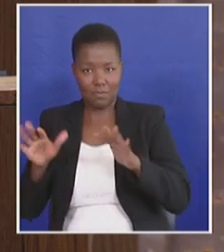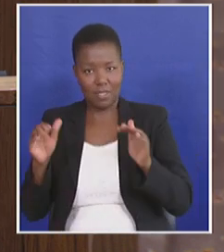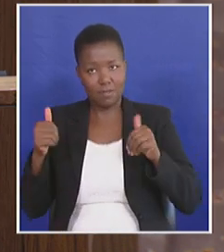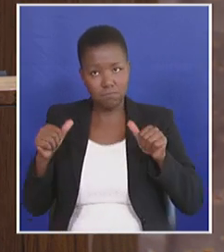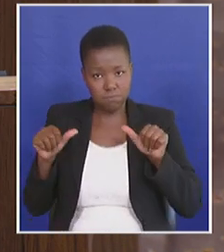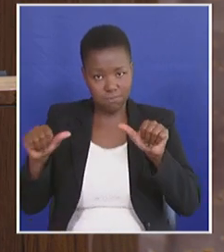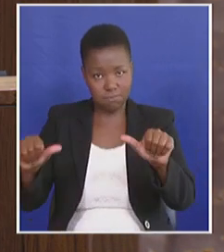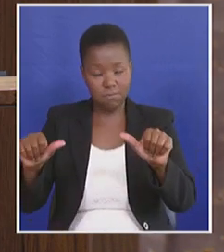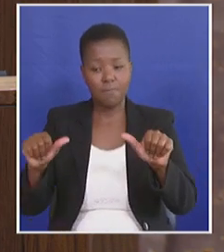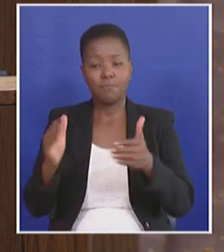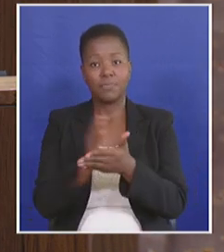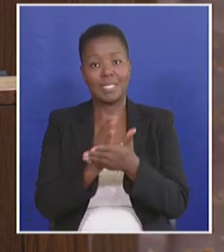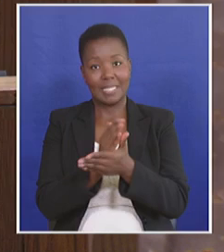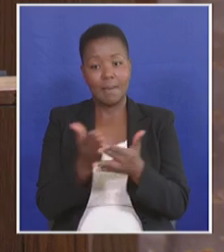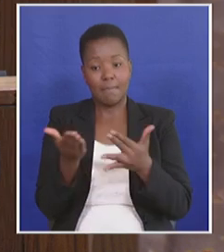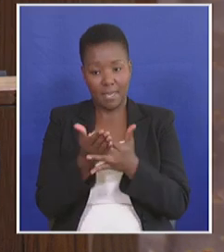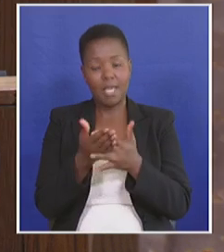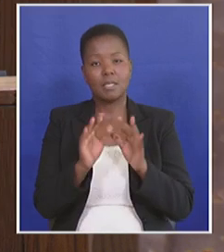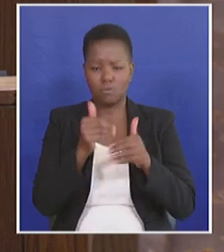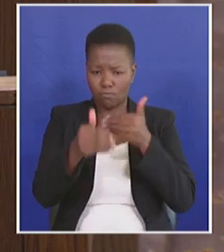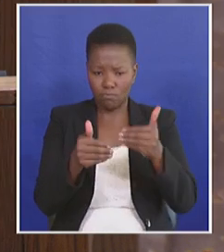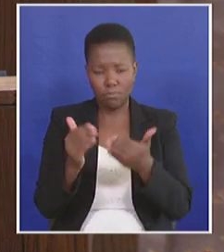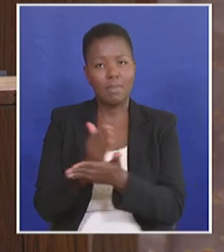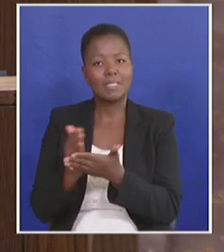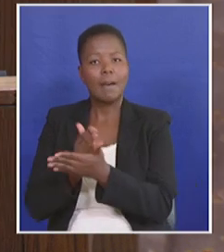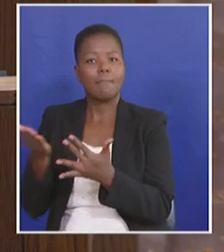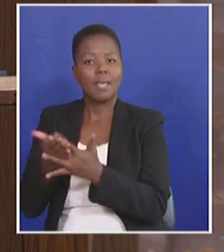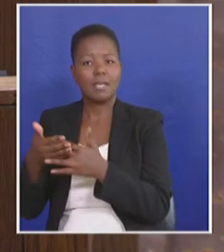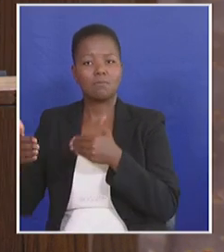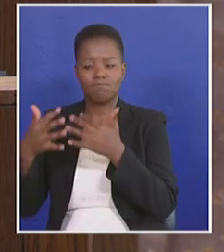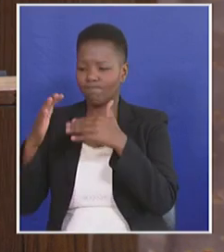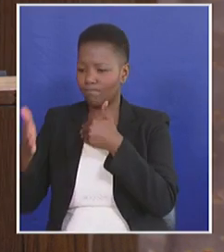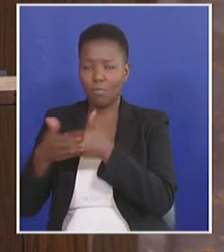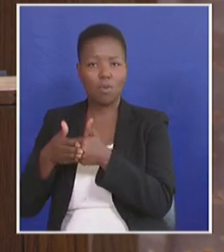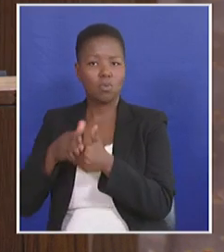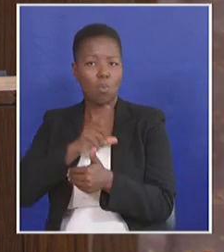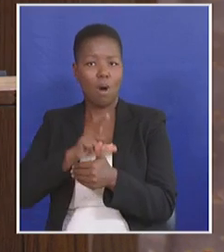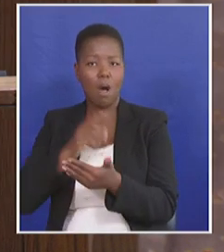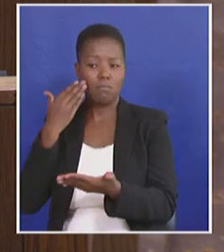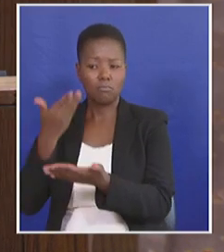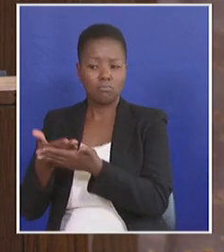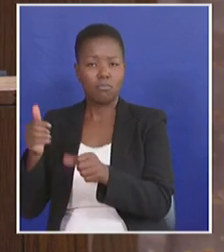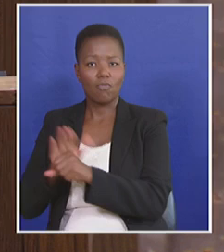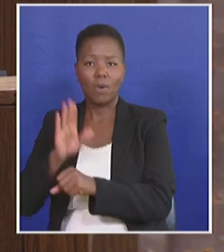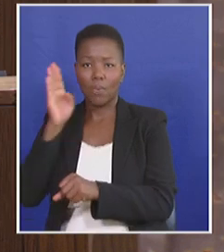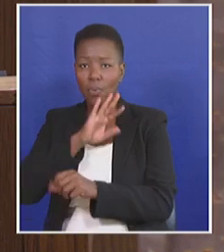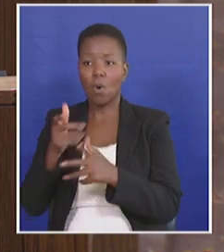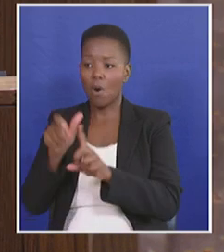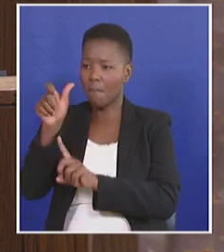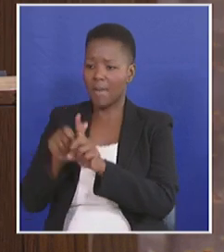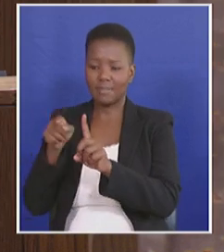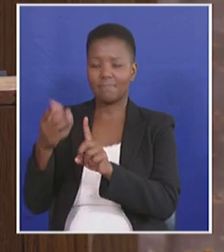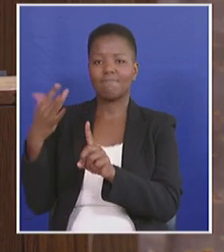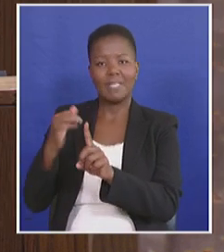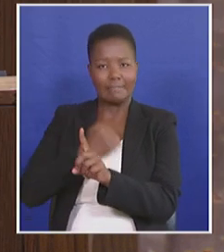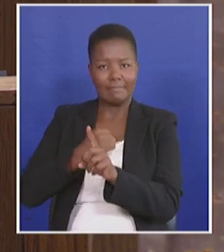instituted, whereas in other cases, matters were closed either due to lack of evidence, prescription, or because the perpetrators had in fact been granted